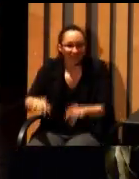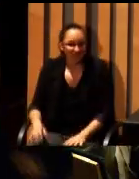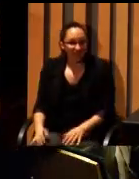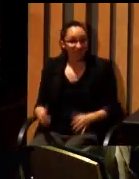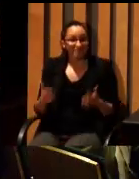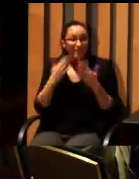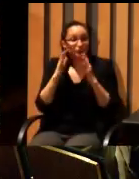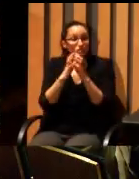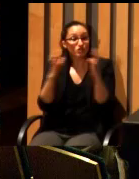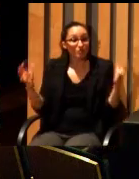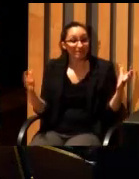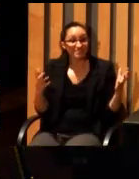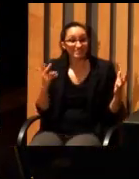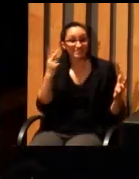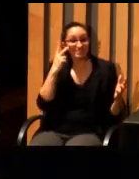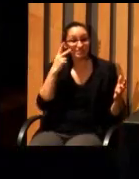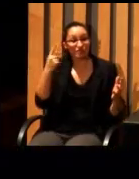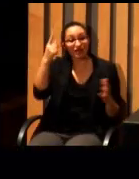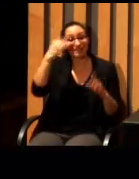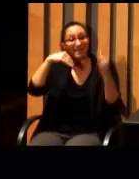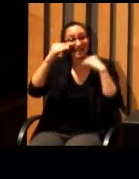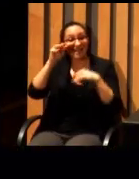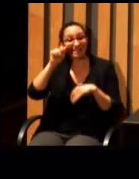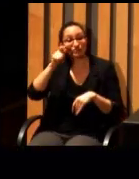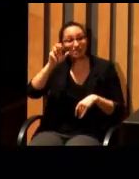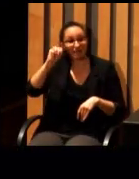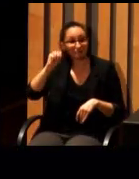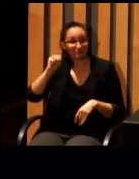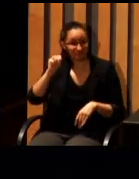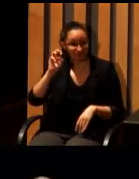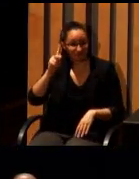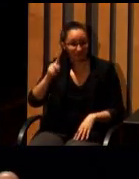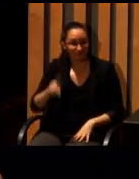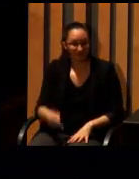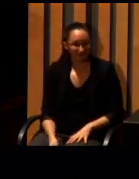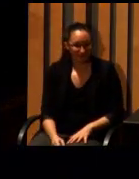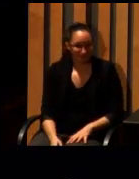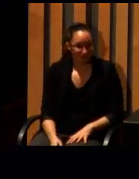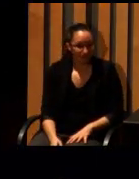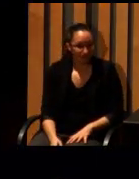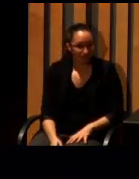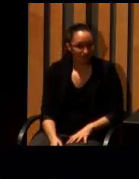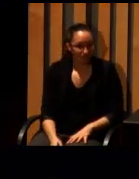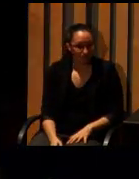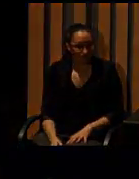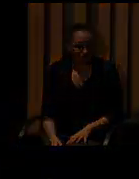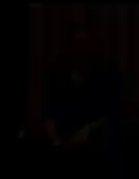much. Wow. We'll see you out there in the atrium for one of the best receptions ever. Thank you.